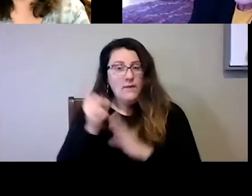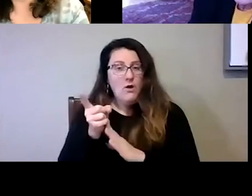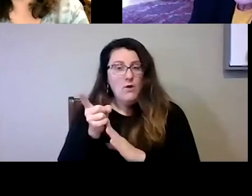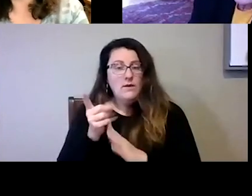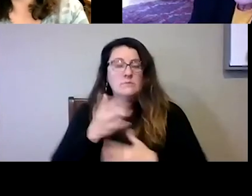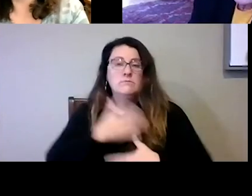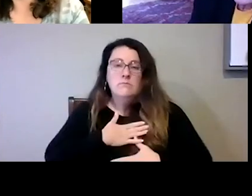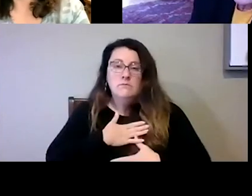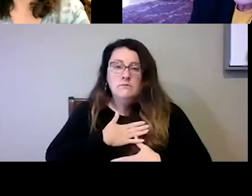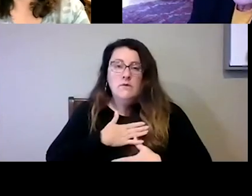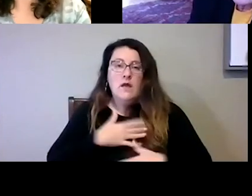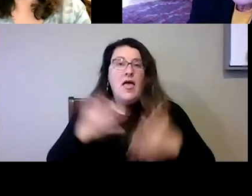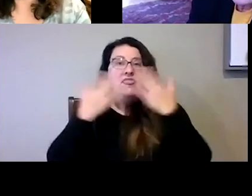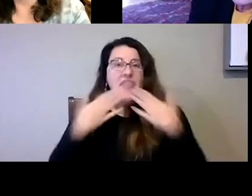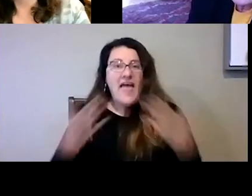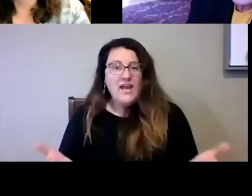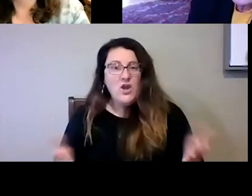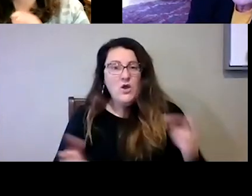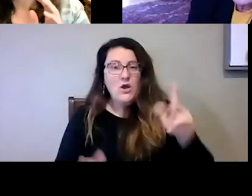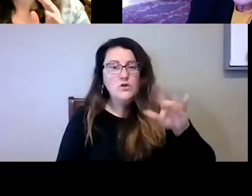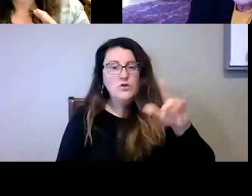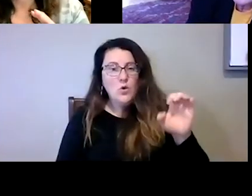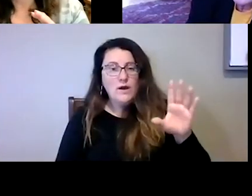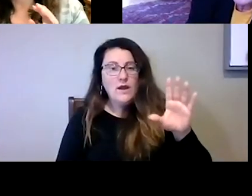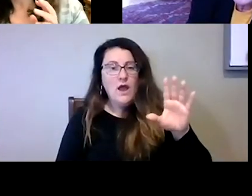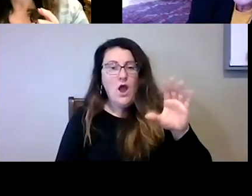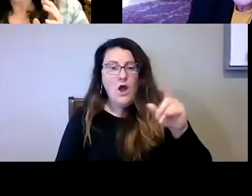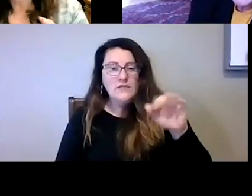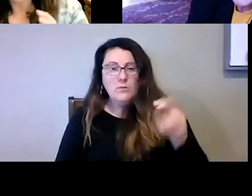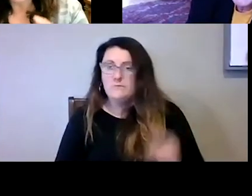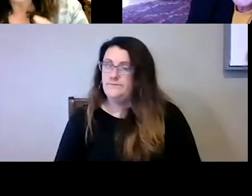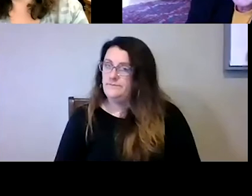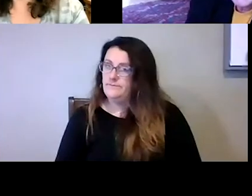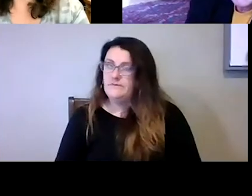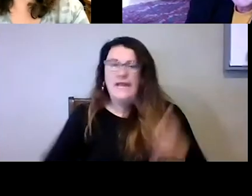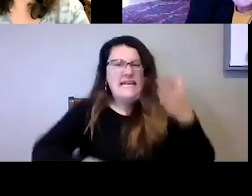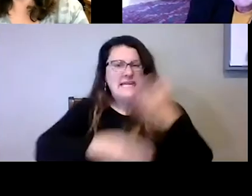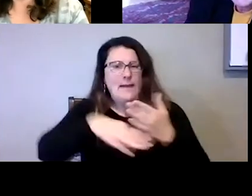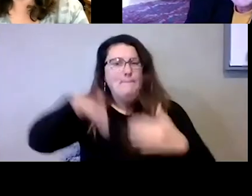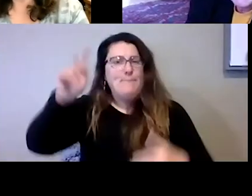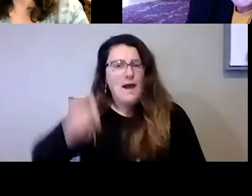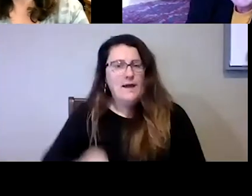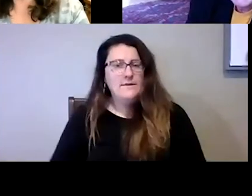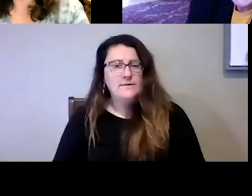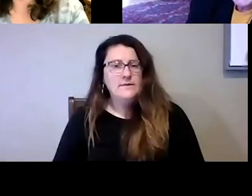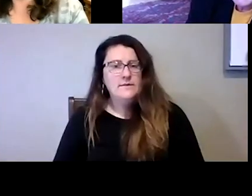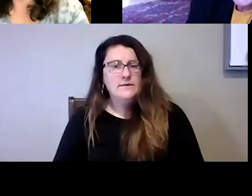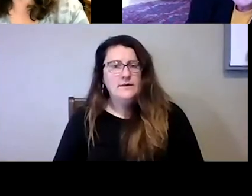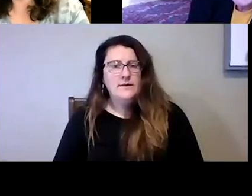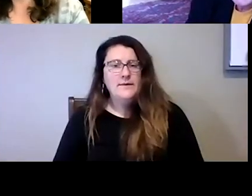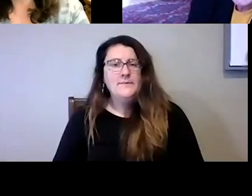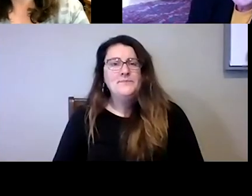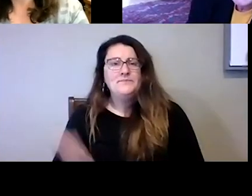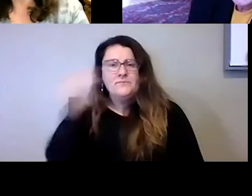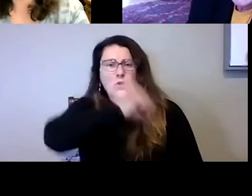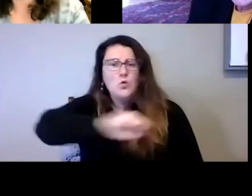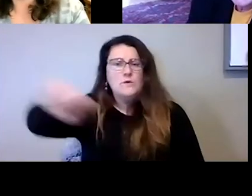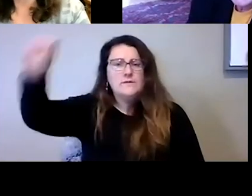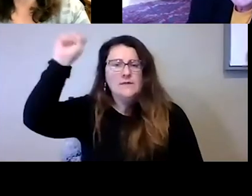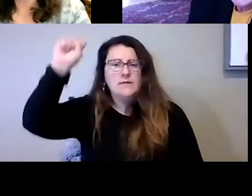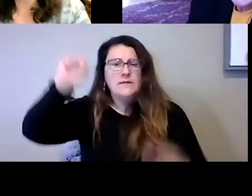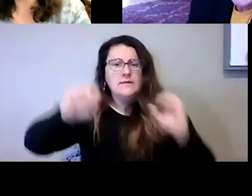say thank you to the team, Tori Osborne. They kicked butt, Resist and Rise, Seed the